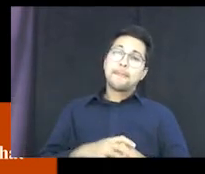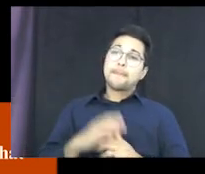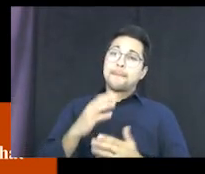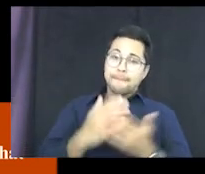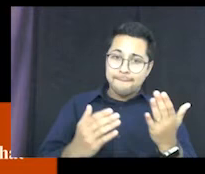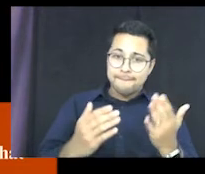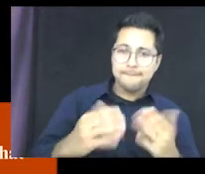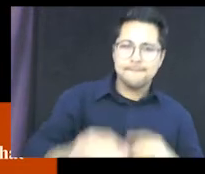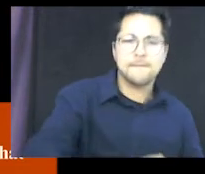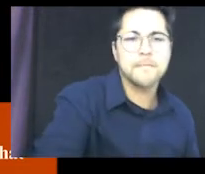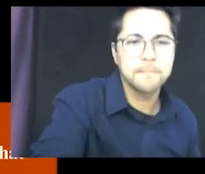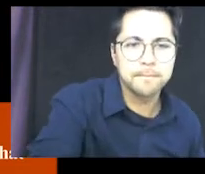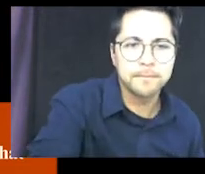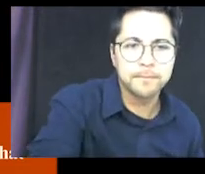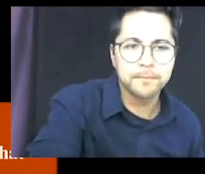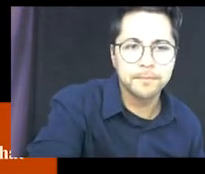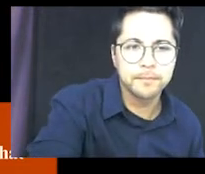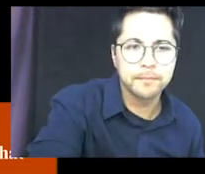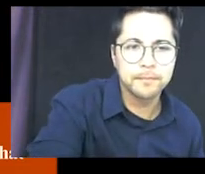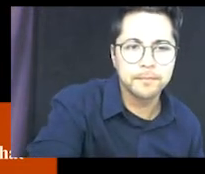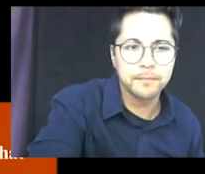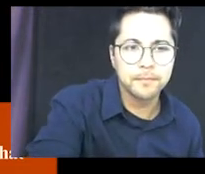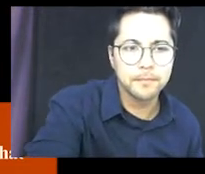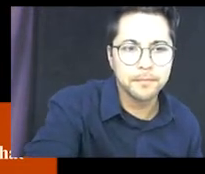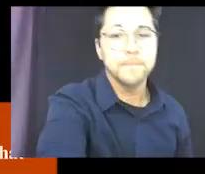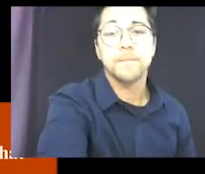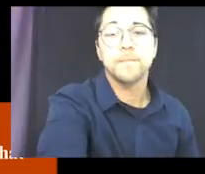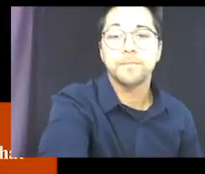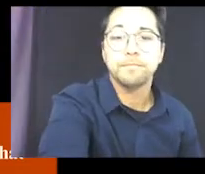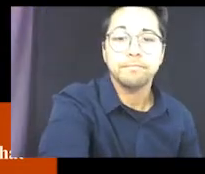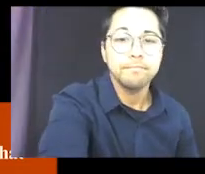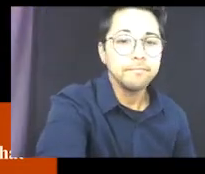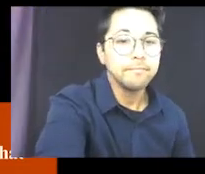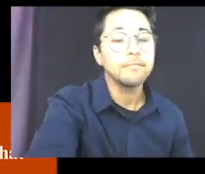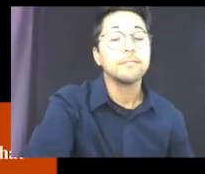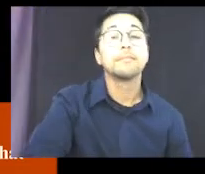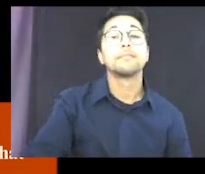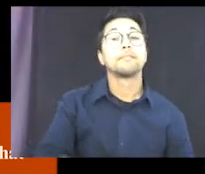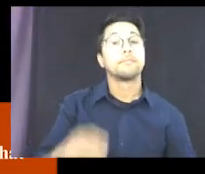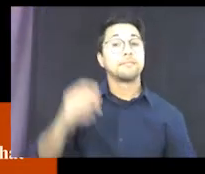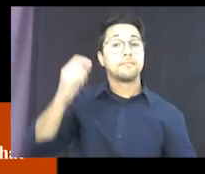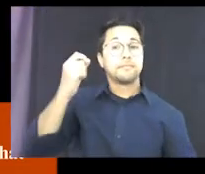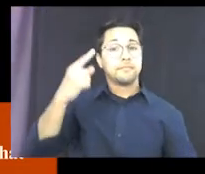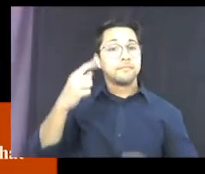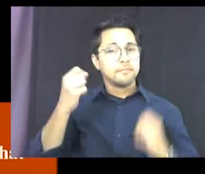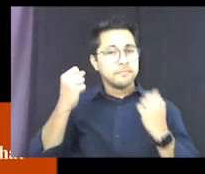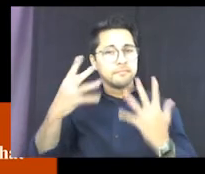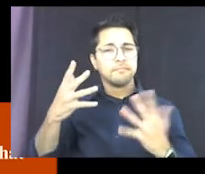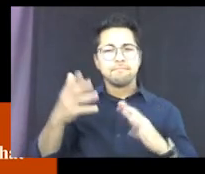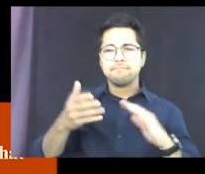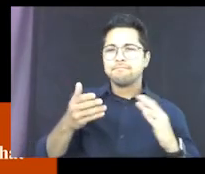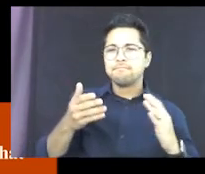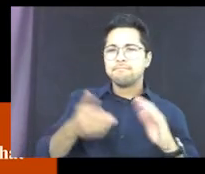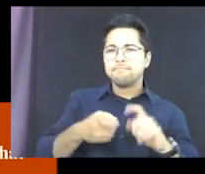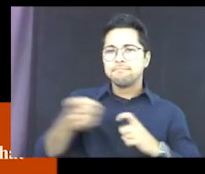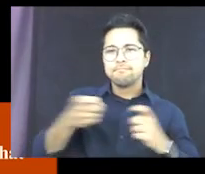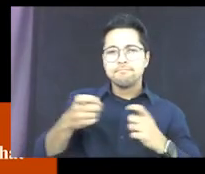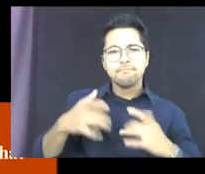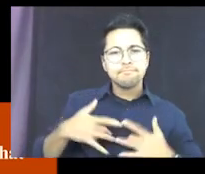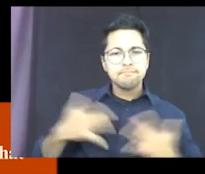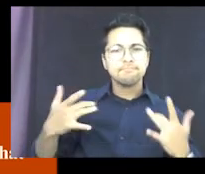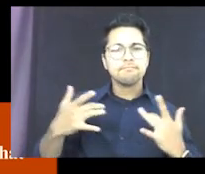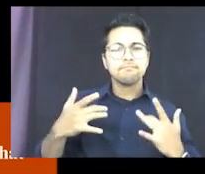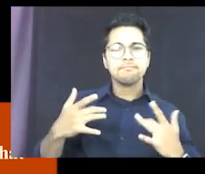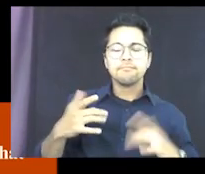and support groups have a central location for some group meetings, but may facilitate events and activities